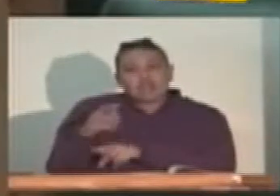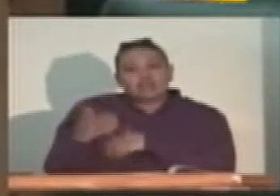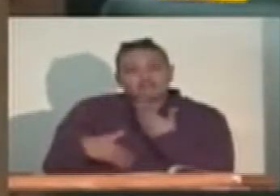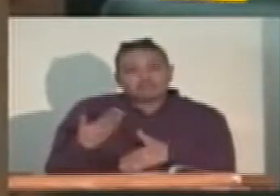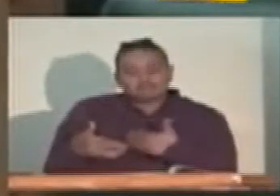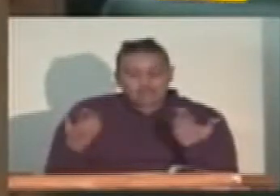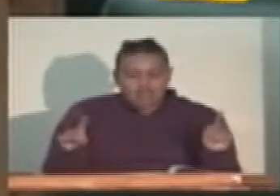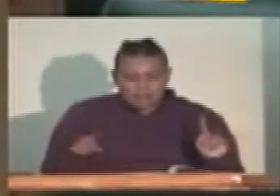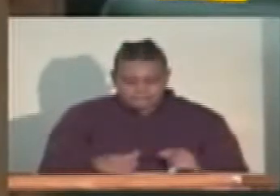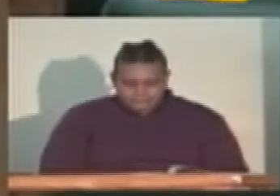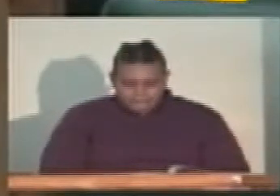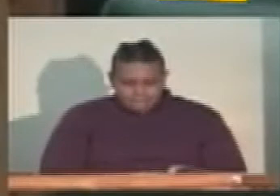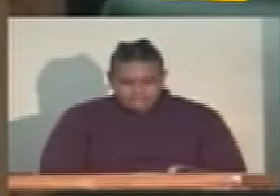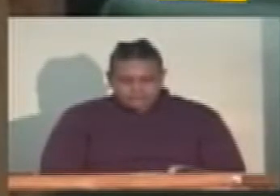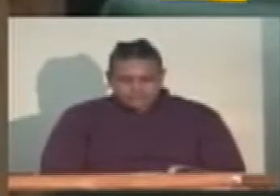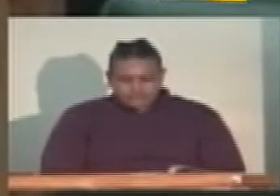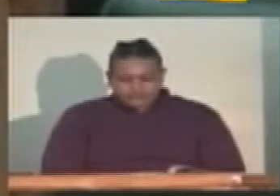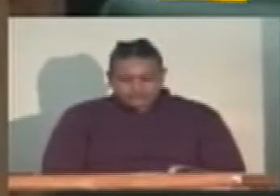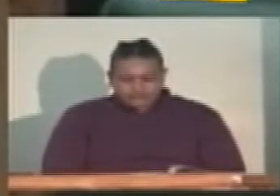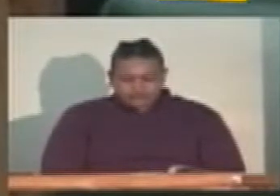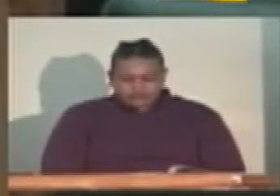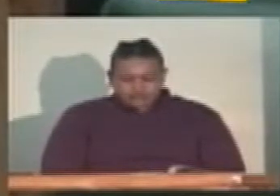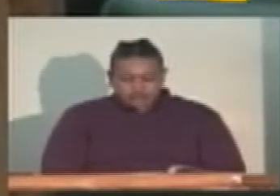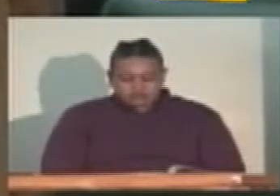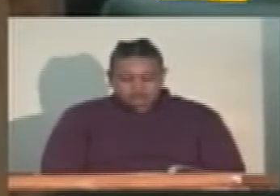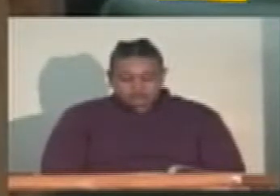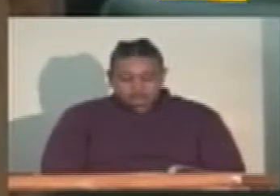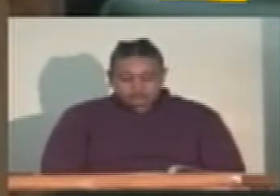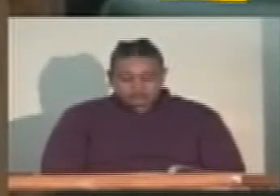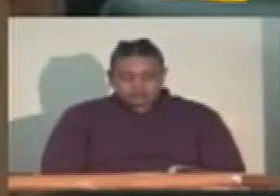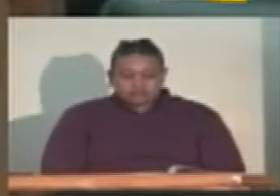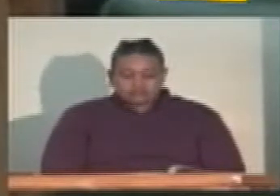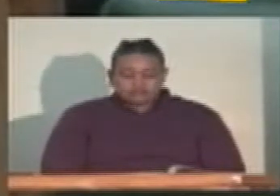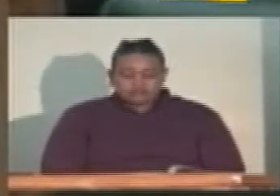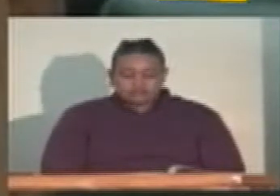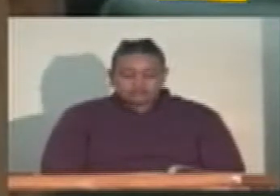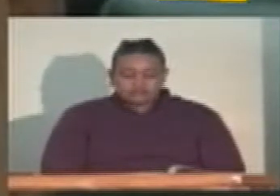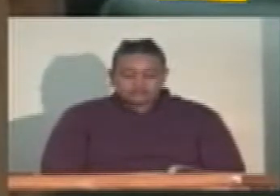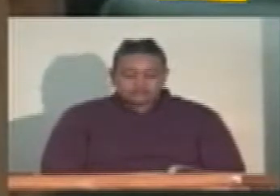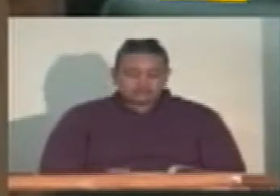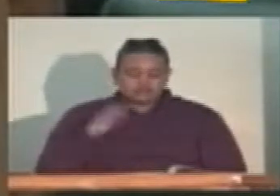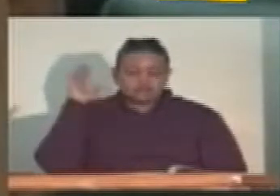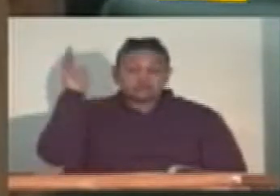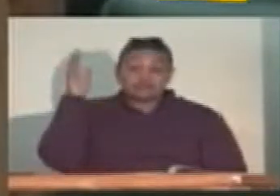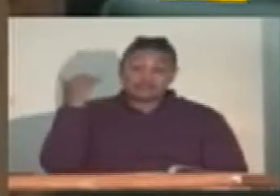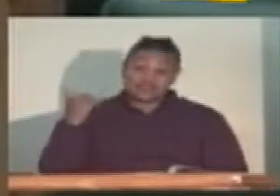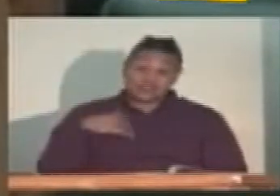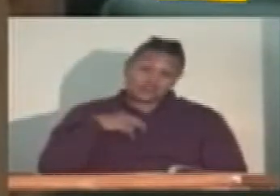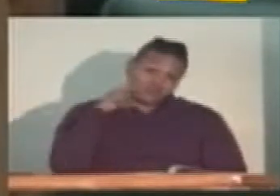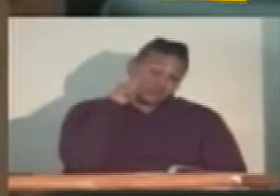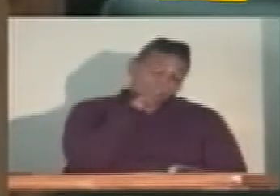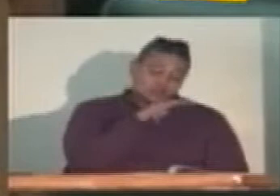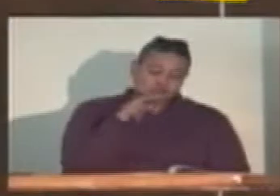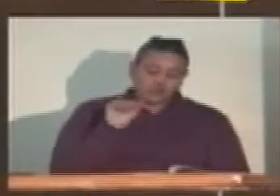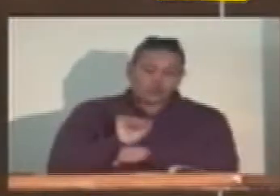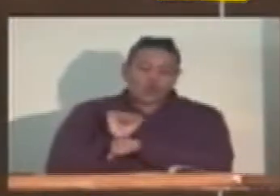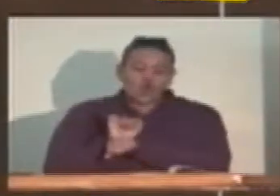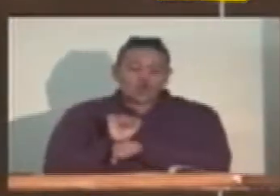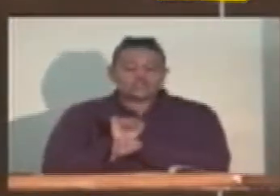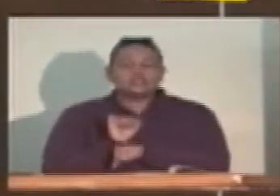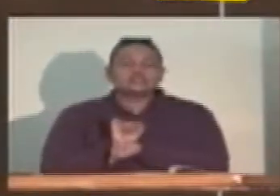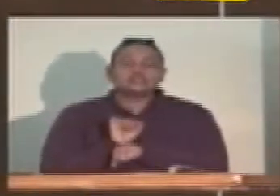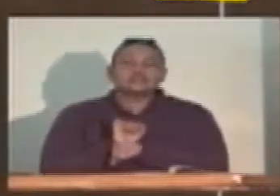ensure the company achieves its mandate. Mr. Speaker, I move on